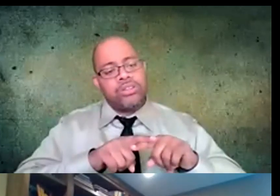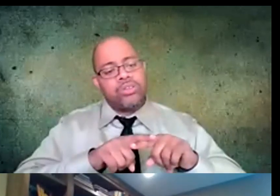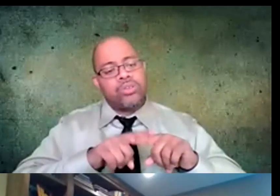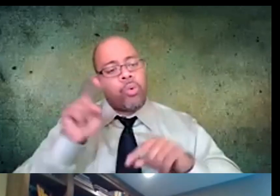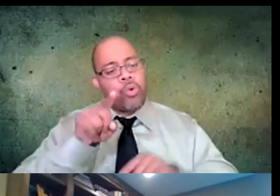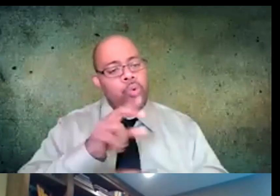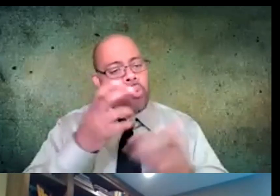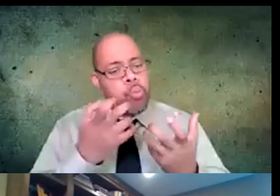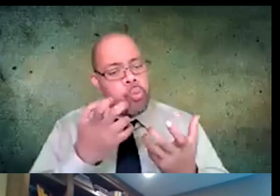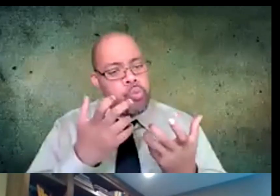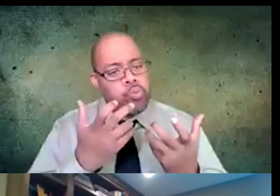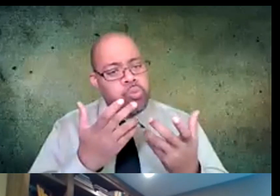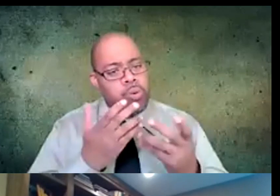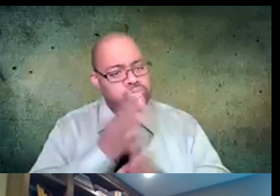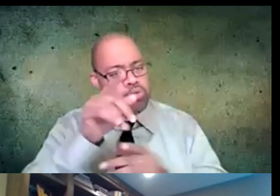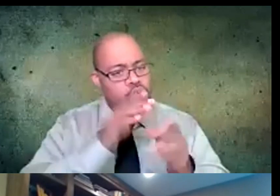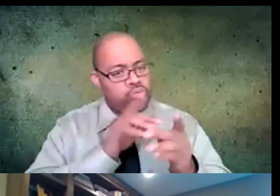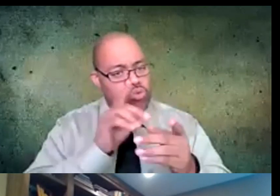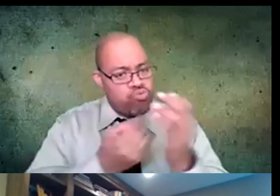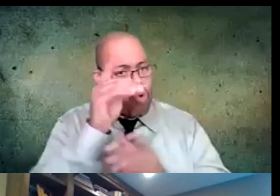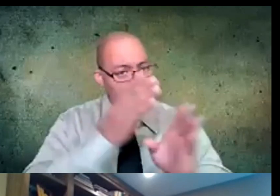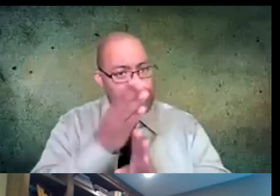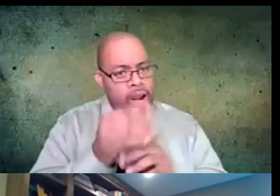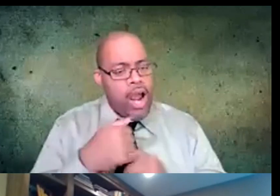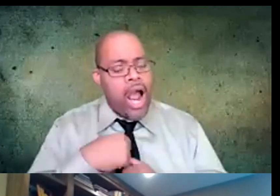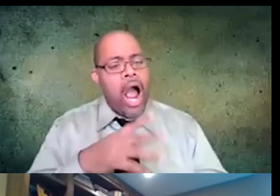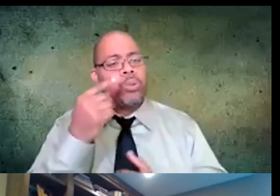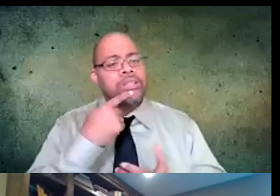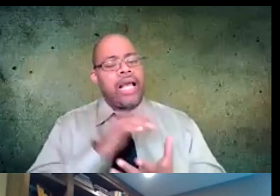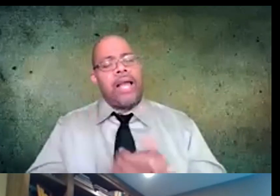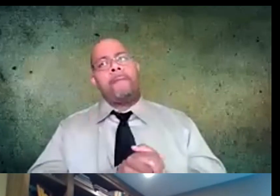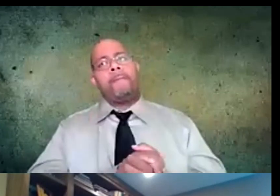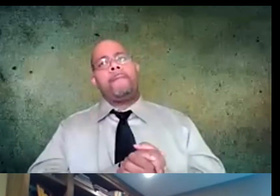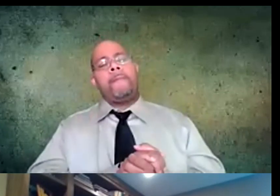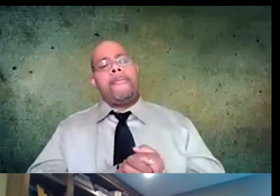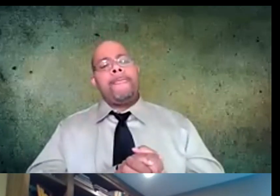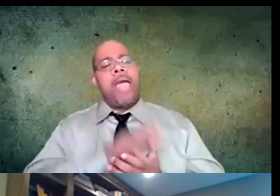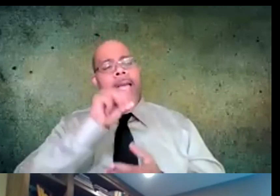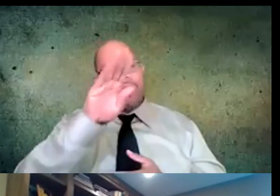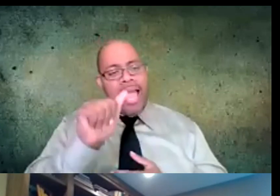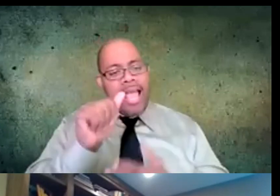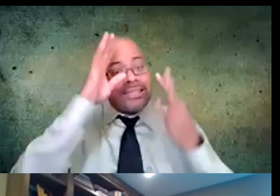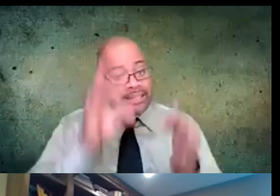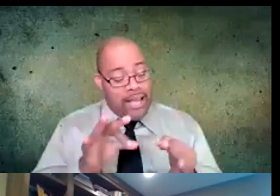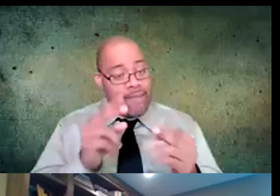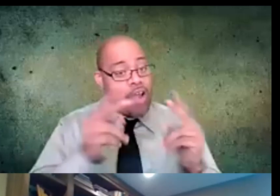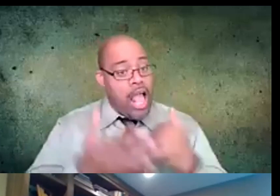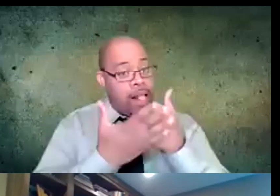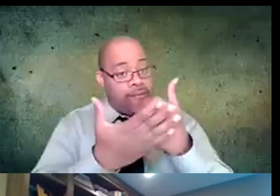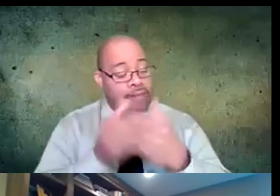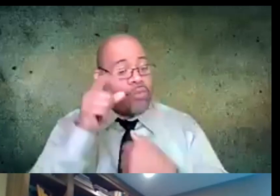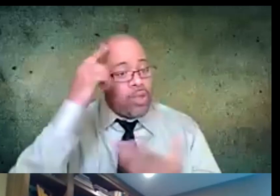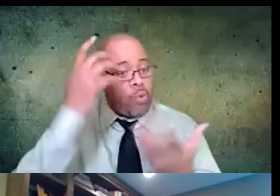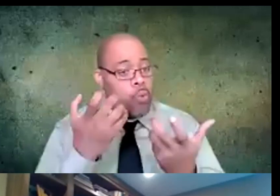you want to grow your career. I would say a MBA would definitely be very helpful if you think you